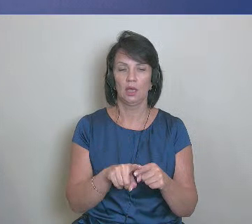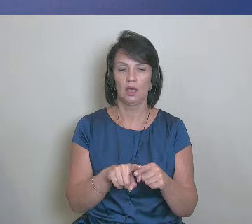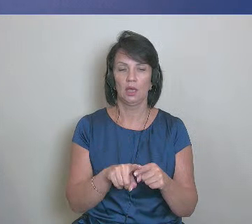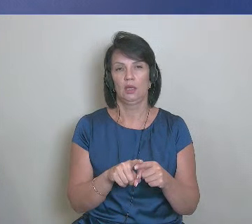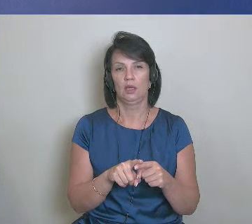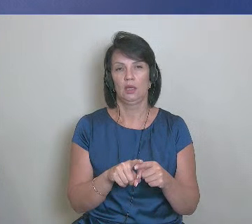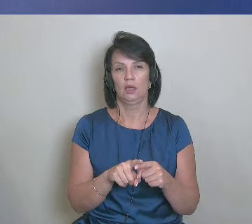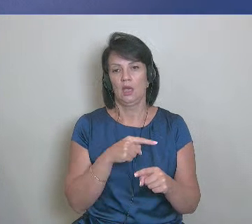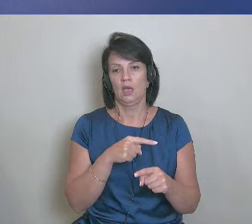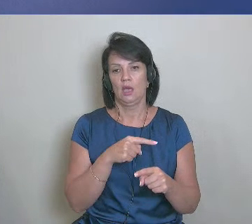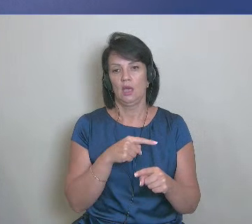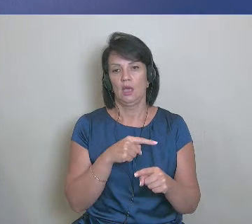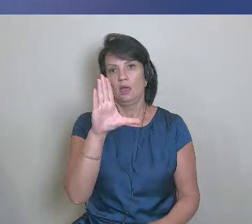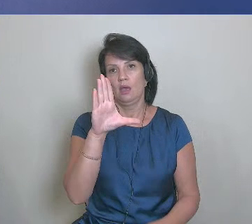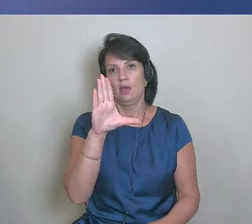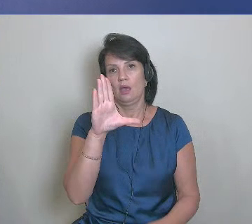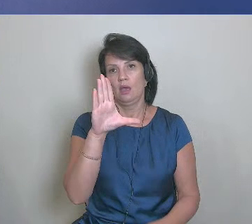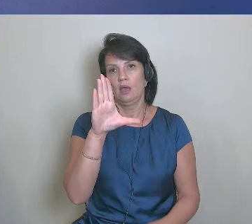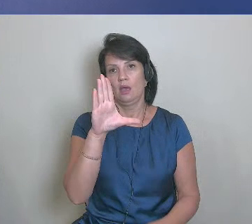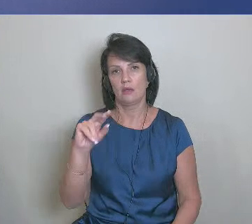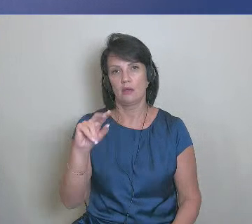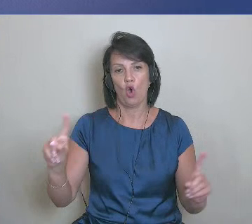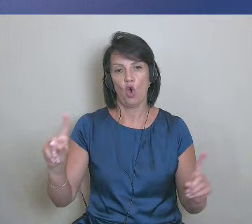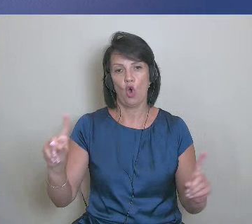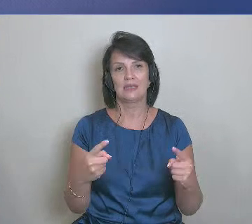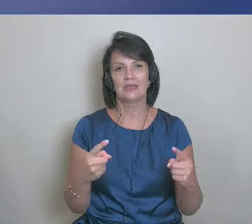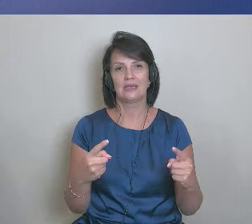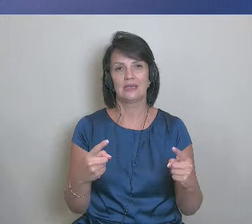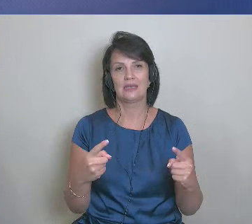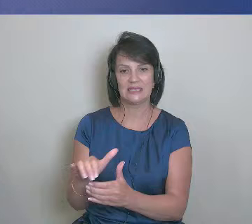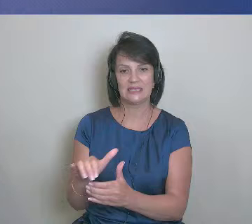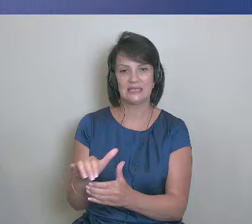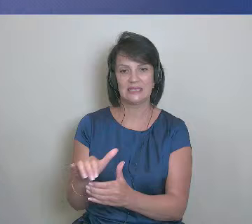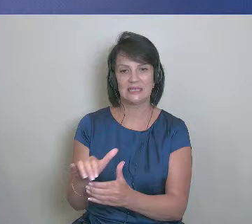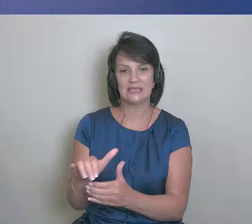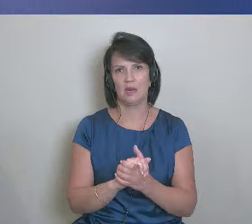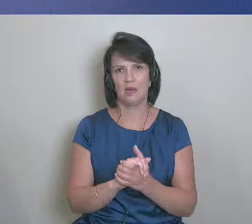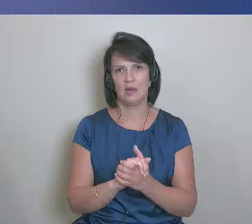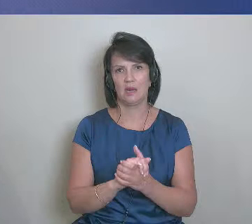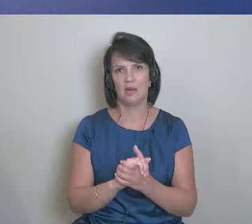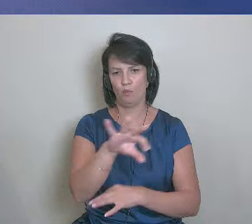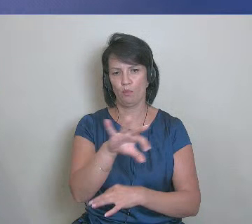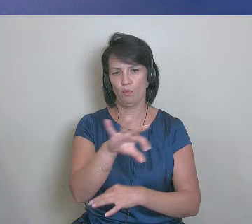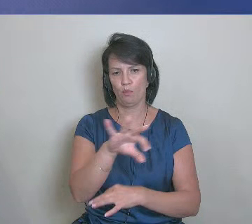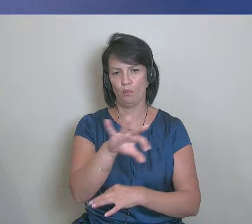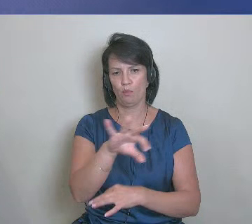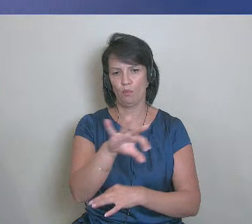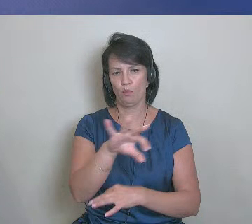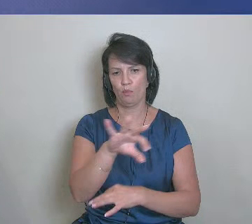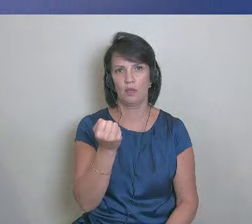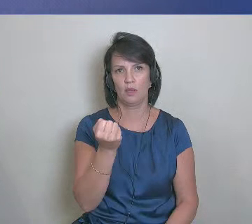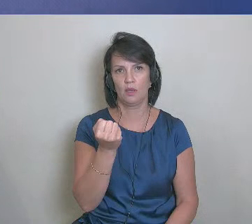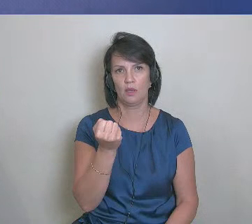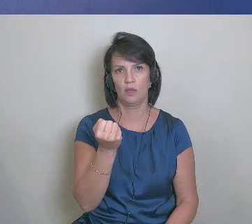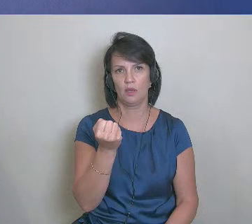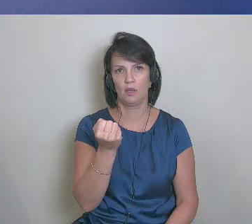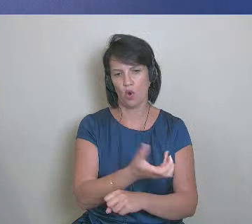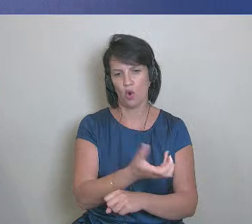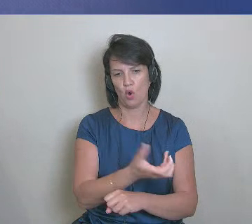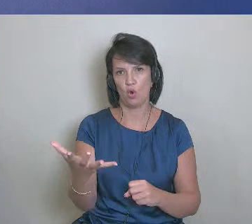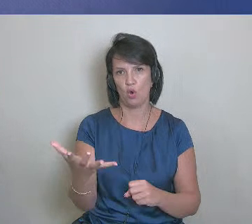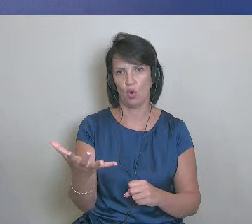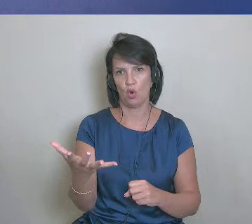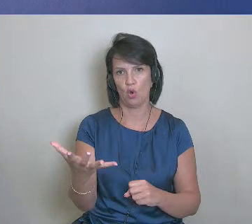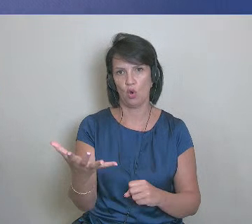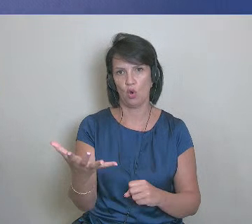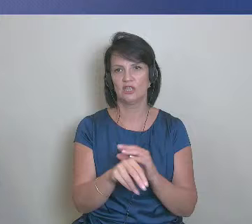more webinars. This series of webinars is organized jointly by the Council of Europe project